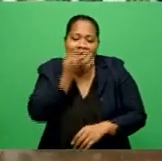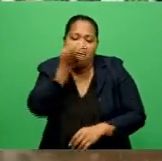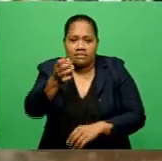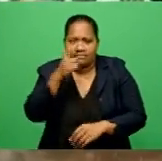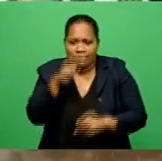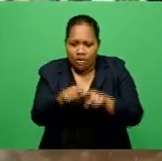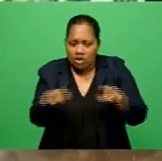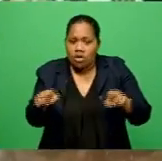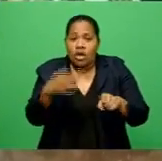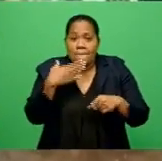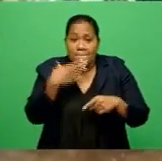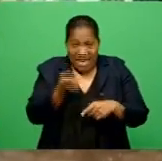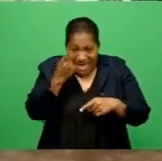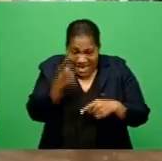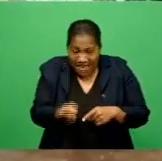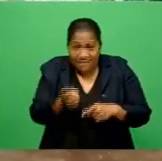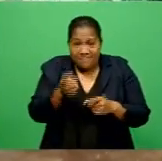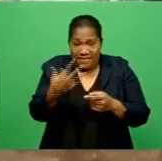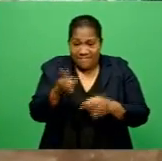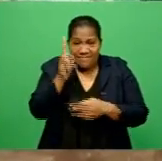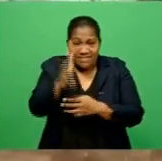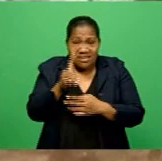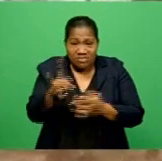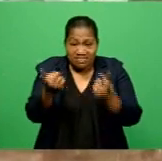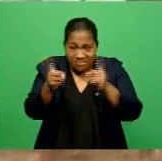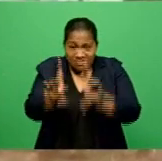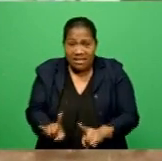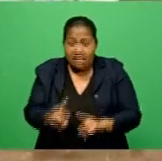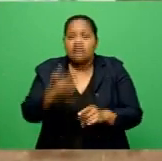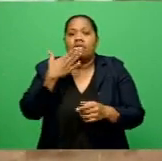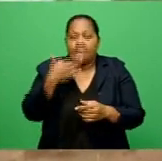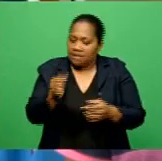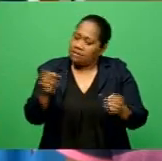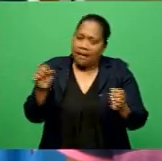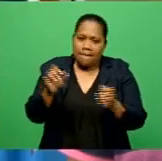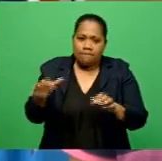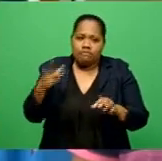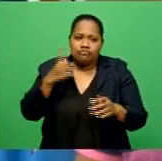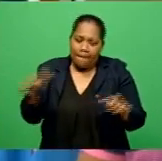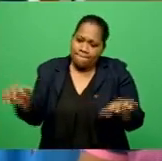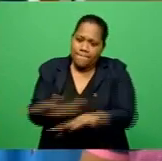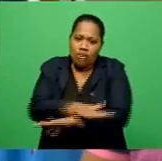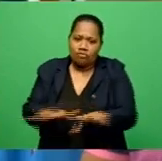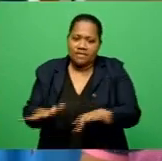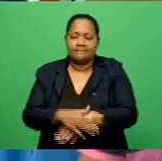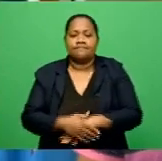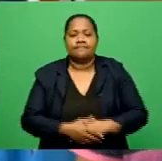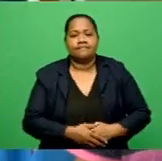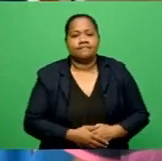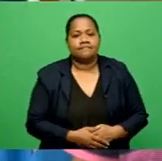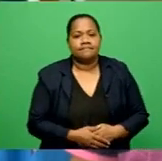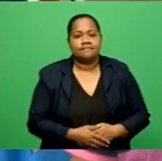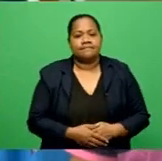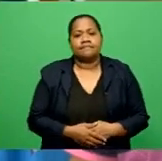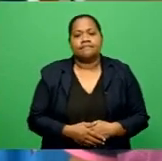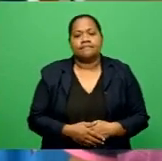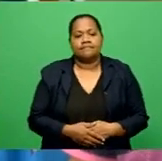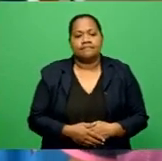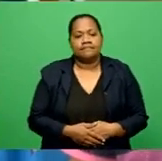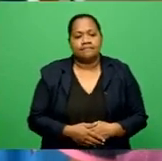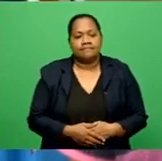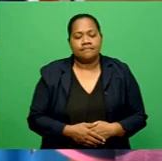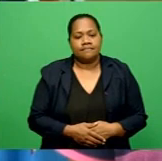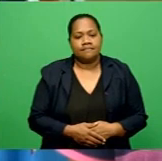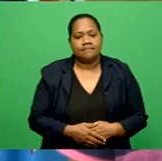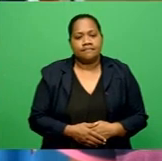their dead livestock immediately to avoid the spread of any disease. Upon advice from the Ministry of Agriculture, we